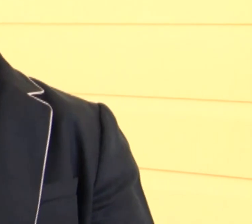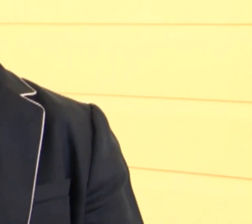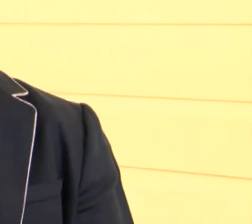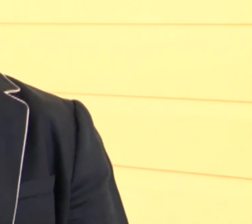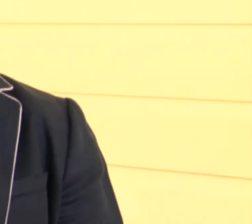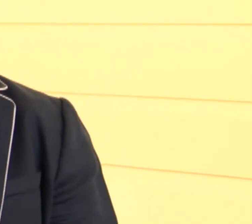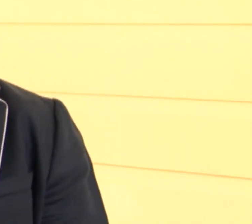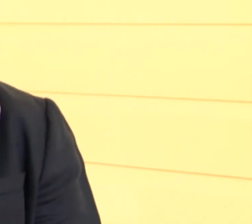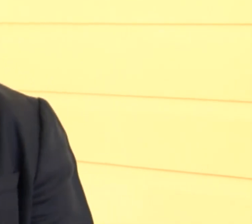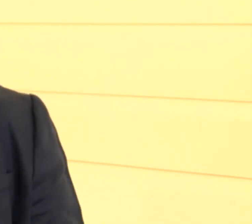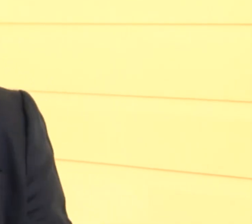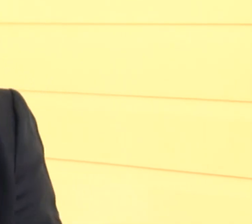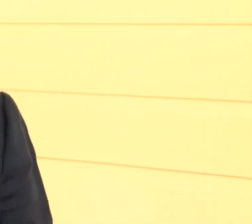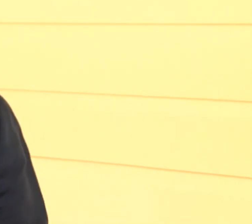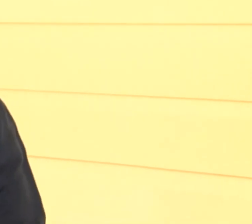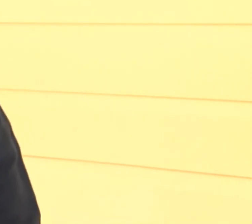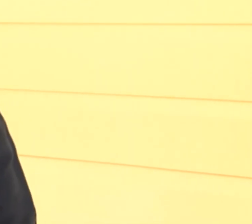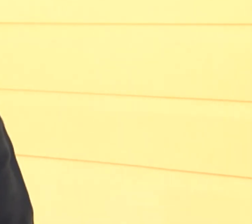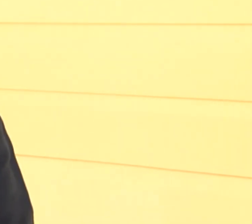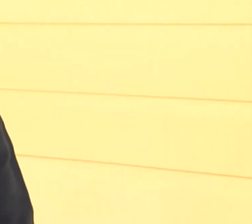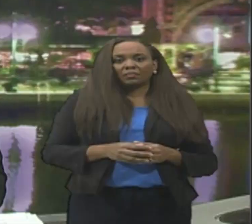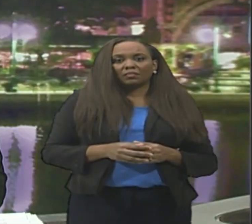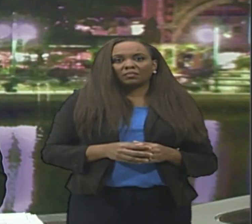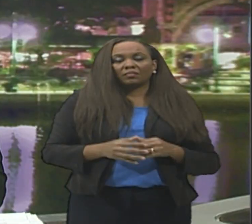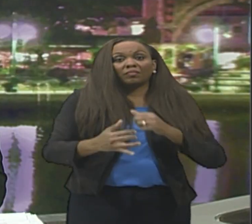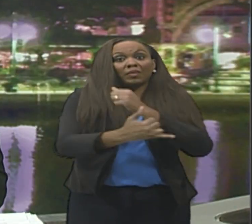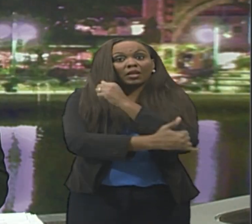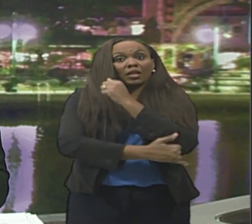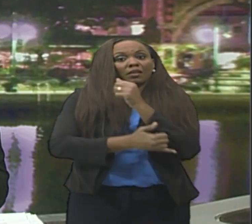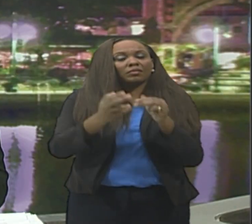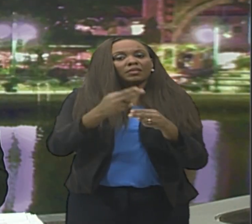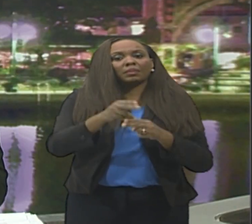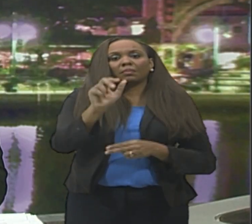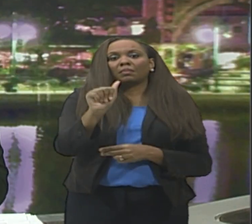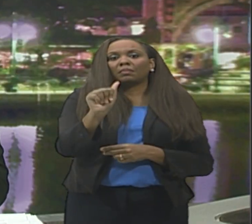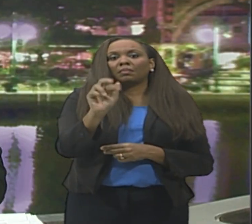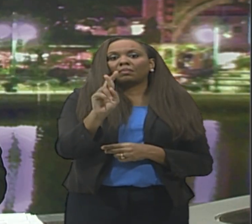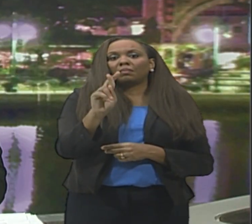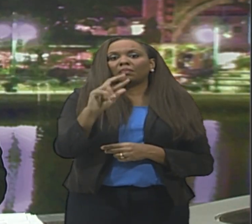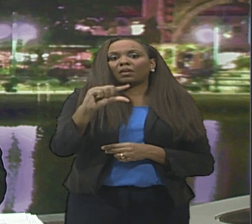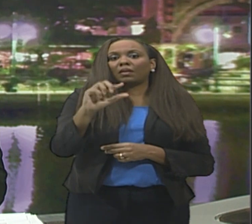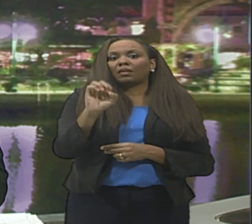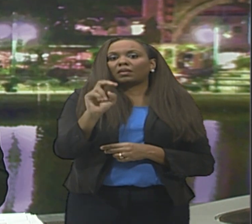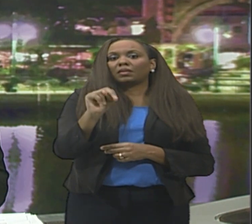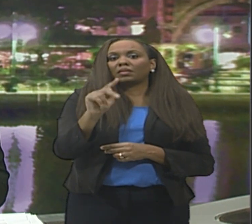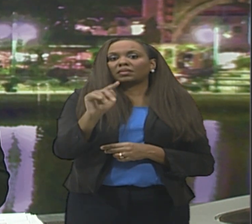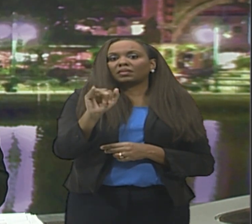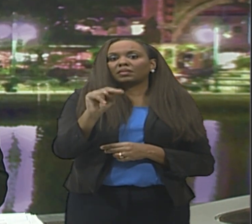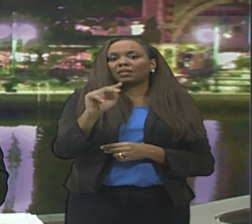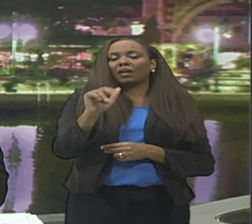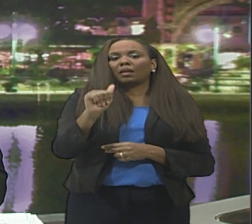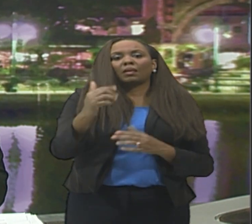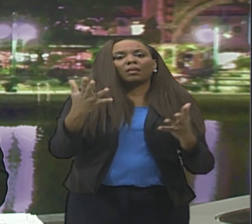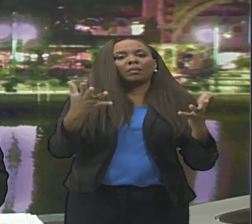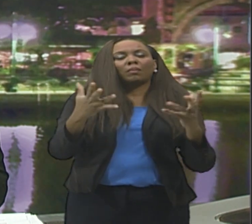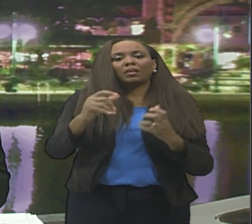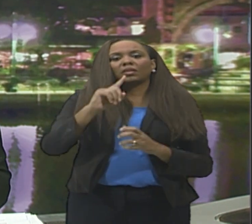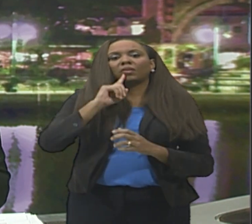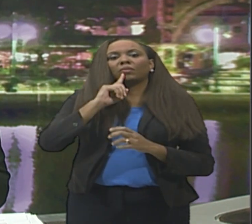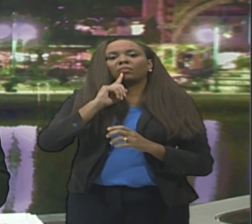very important input to that process. As Argentina reaches out to Barbados, it is relying